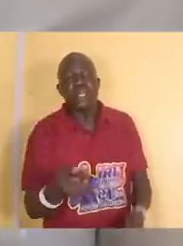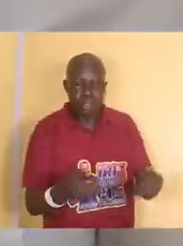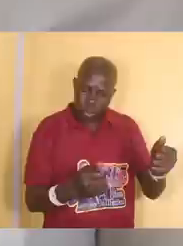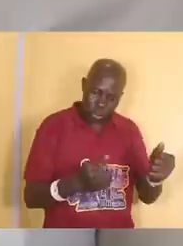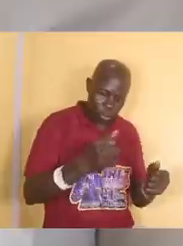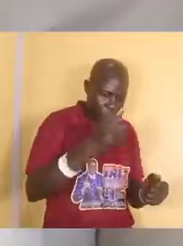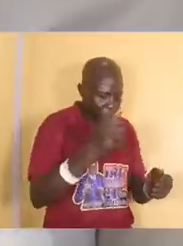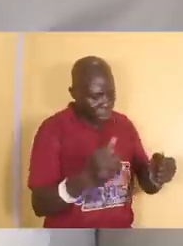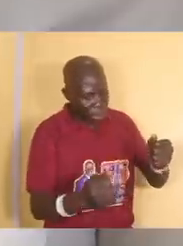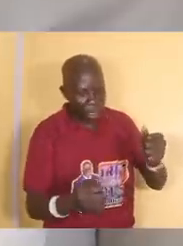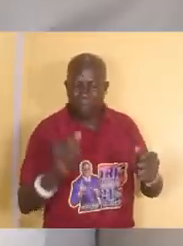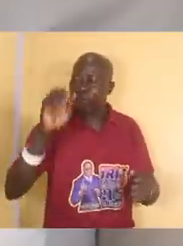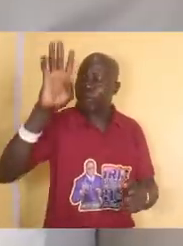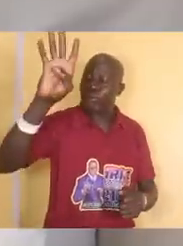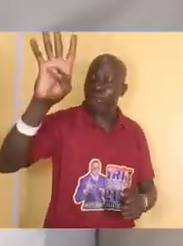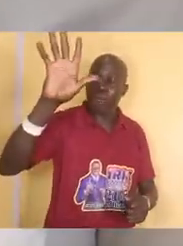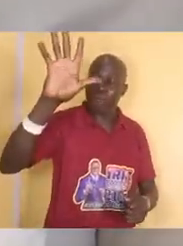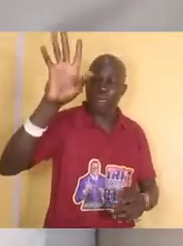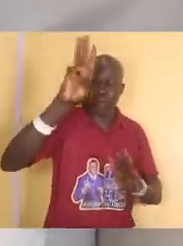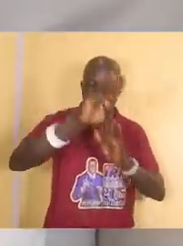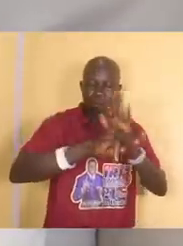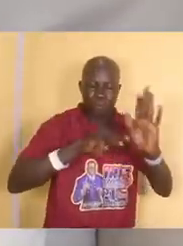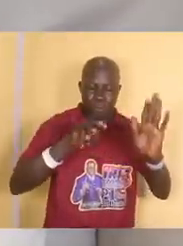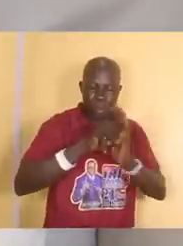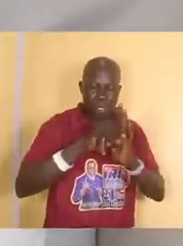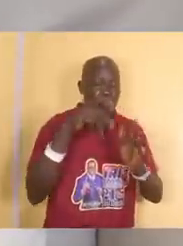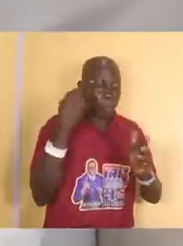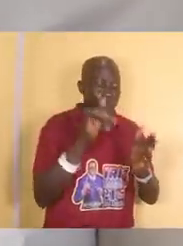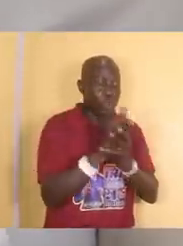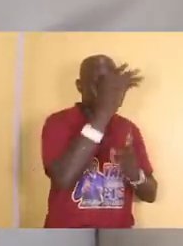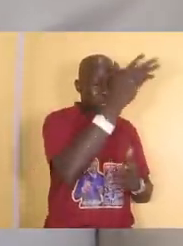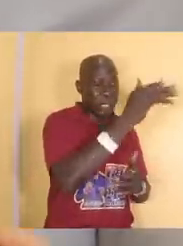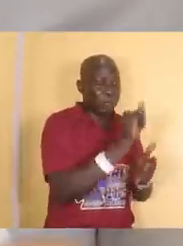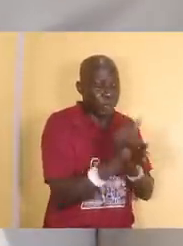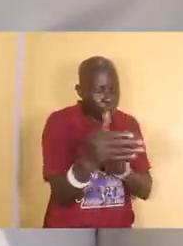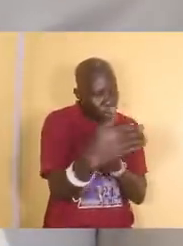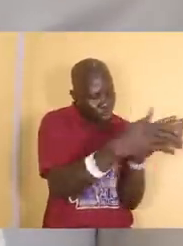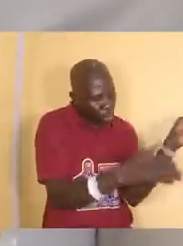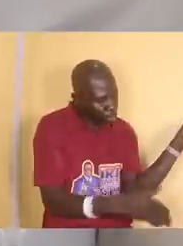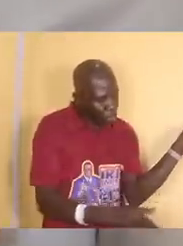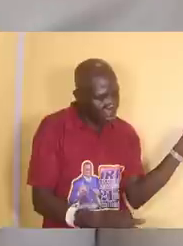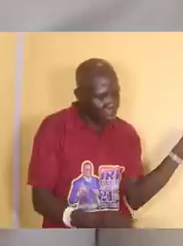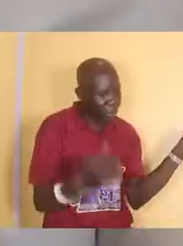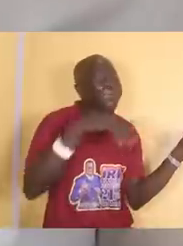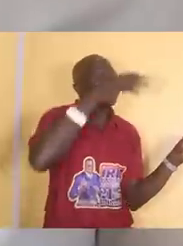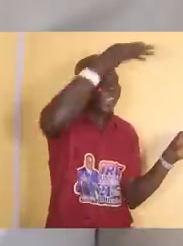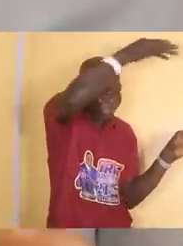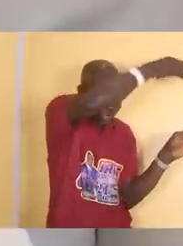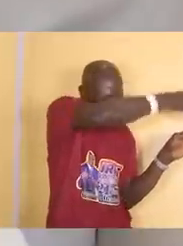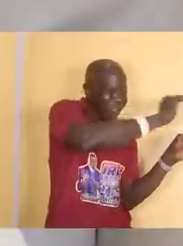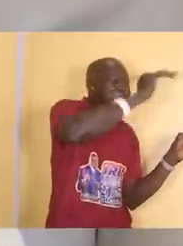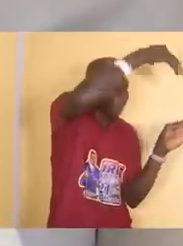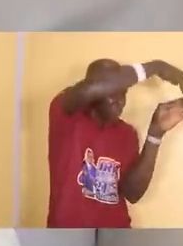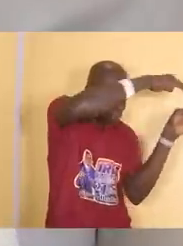Be say you marry. About 4 minutes, you are. You will see the big boy. You are there. Why you are so one left? You will turn to the upper left. That is how you